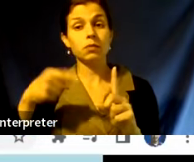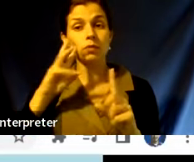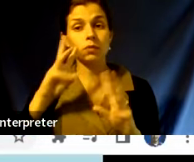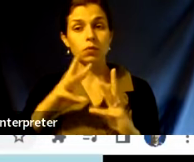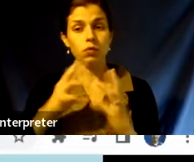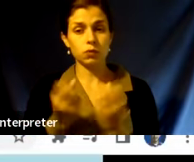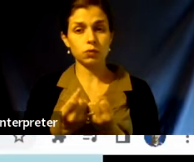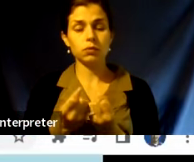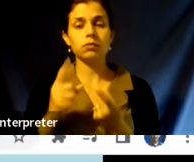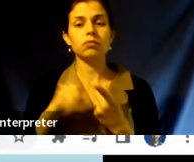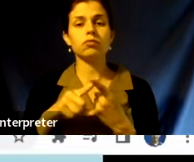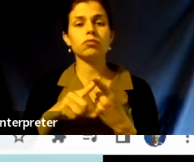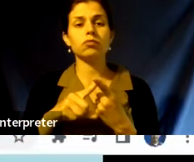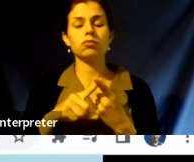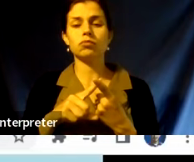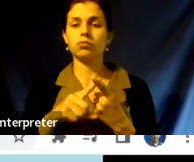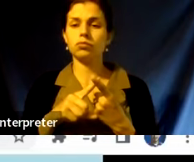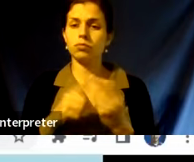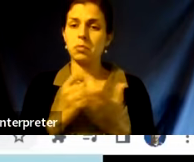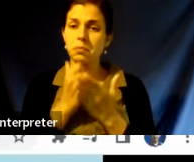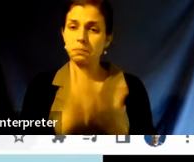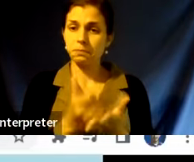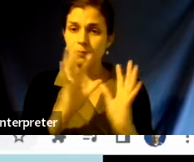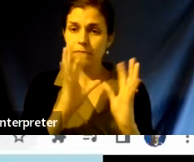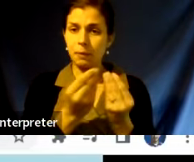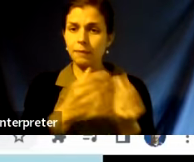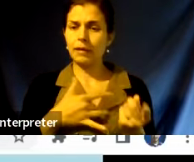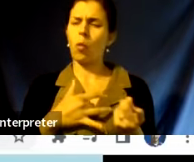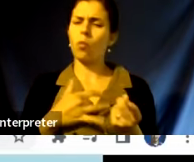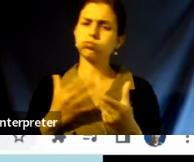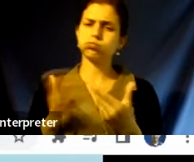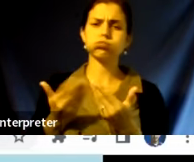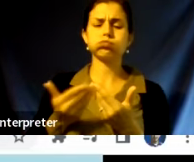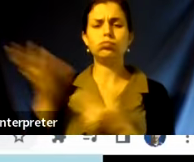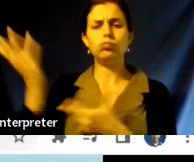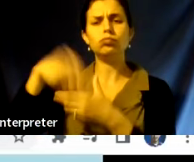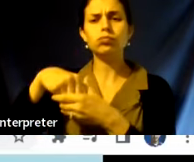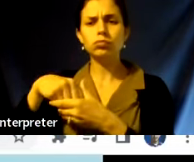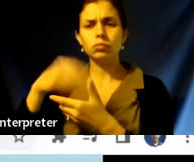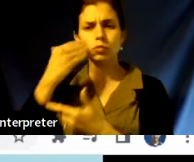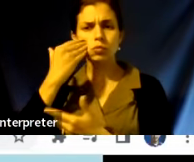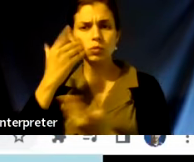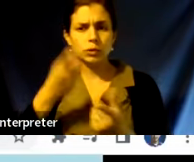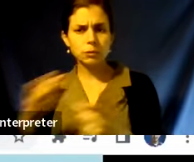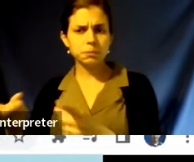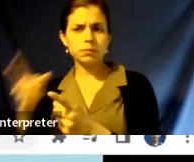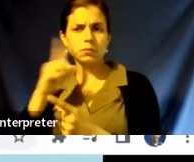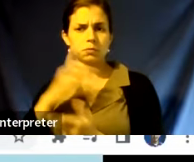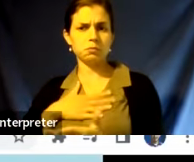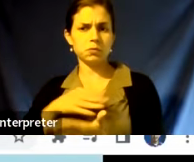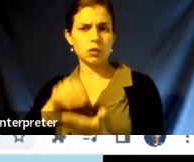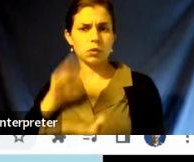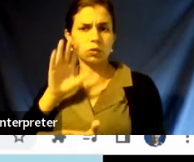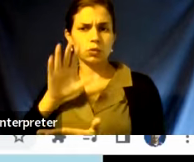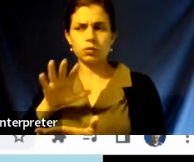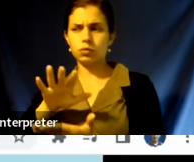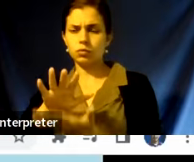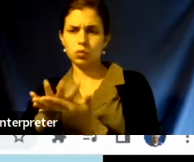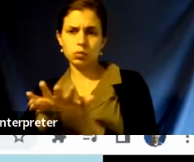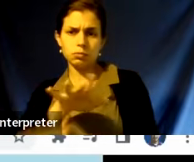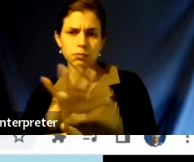families to engage in their students' learning and to be a part of their school community. Technology is a tool that can help us to achieve that goal.